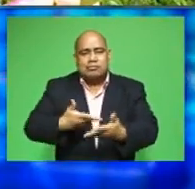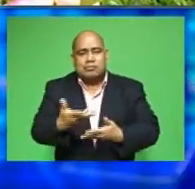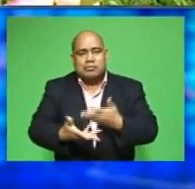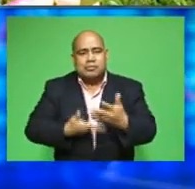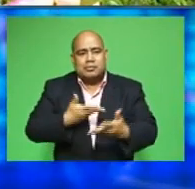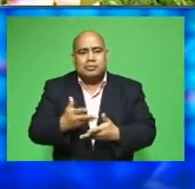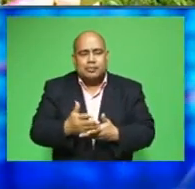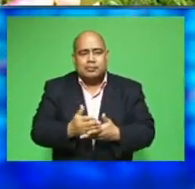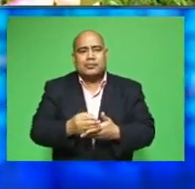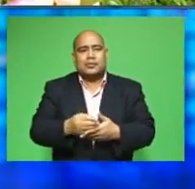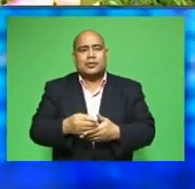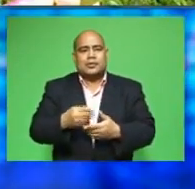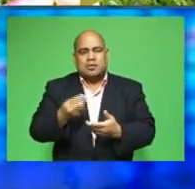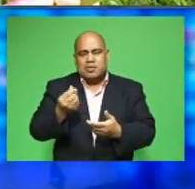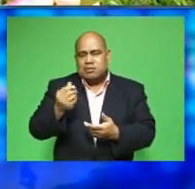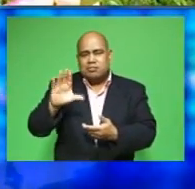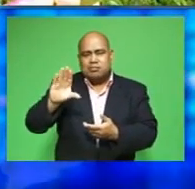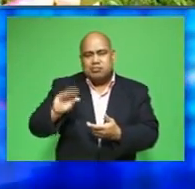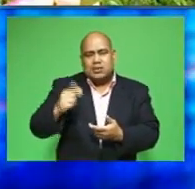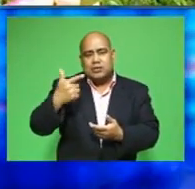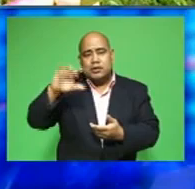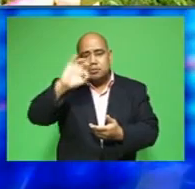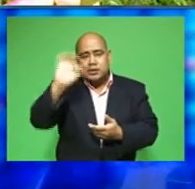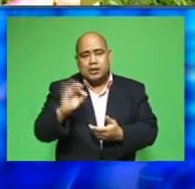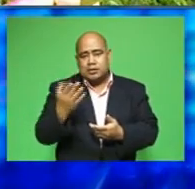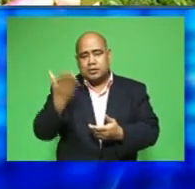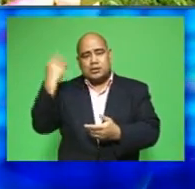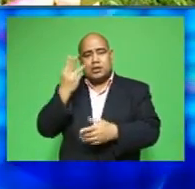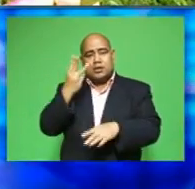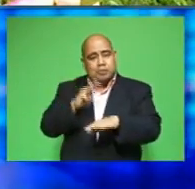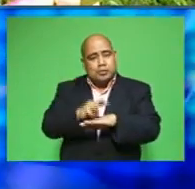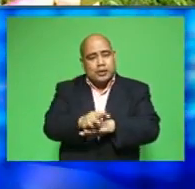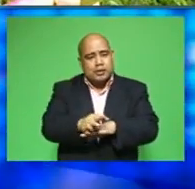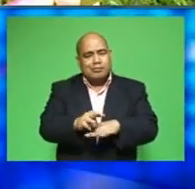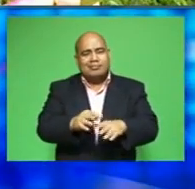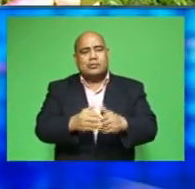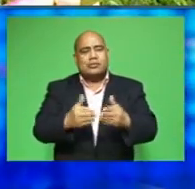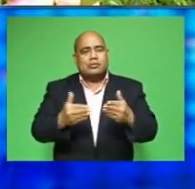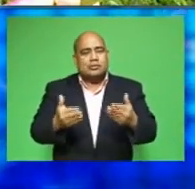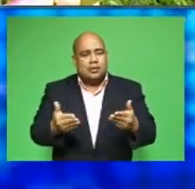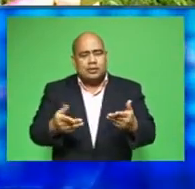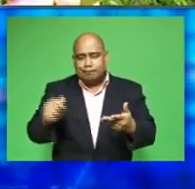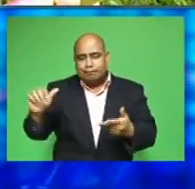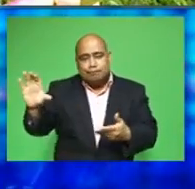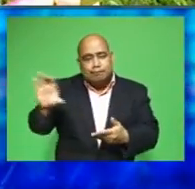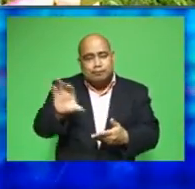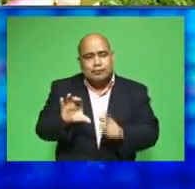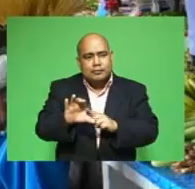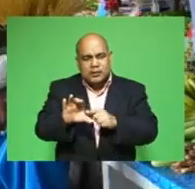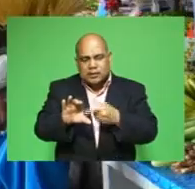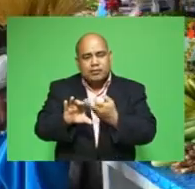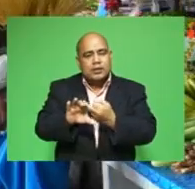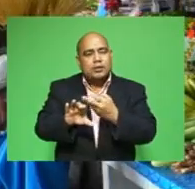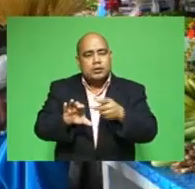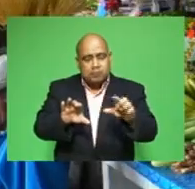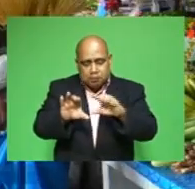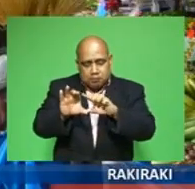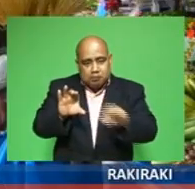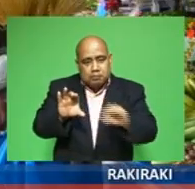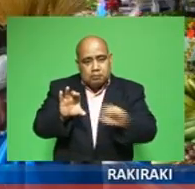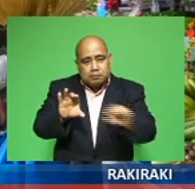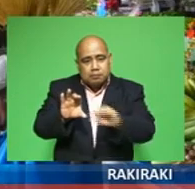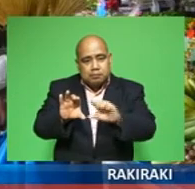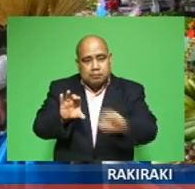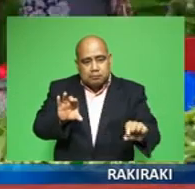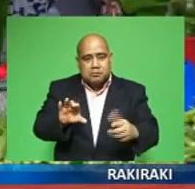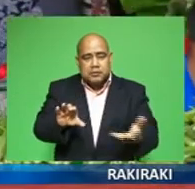about 70% in the past 3 months, and they are now digging into their savings. Felipe Nakaso has more. Many farmers and market